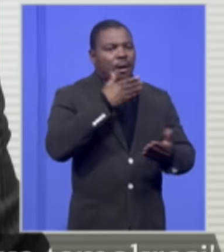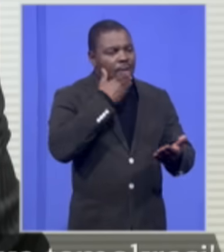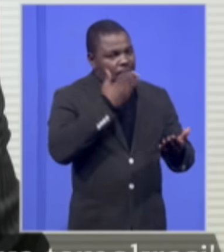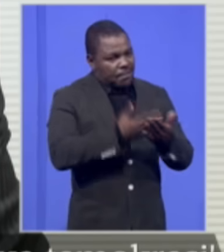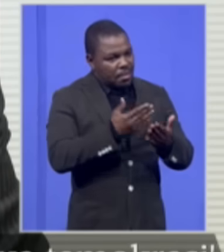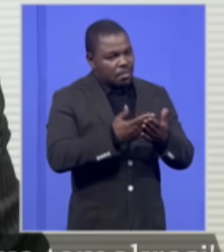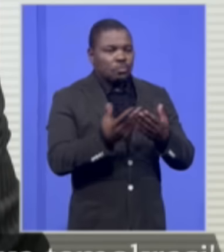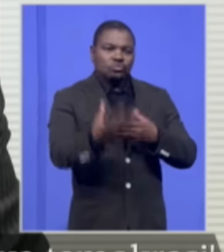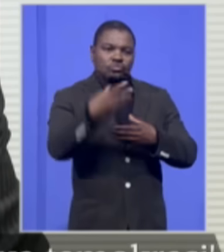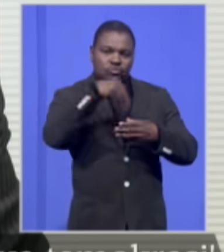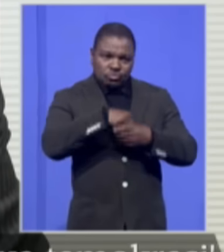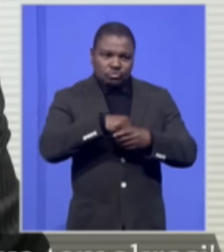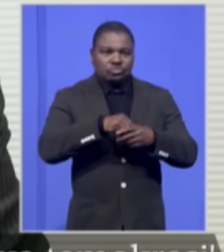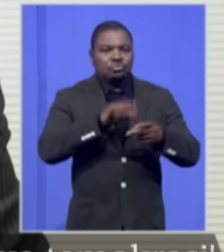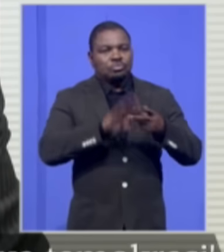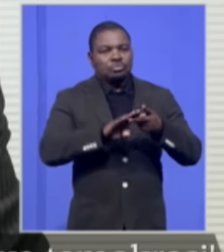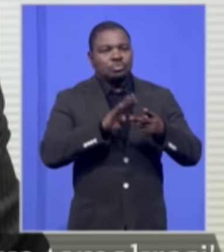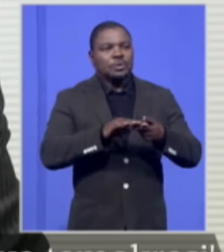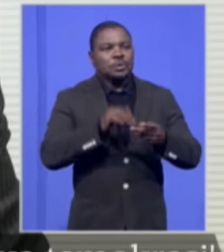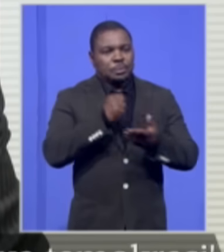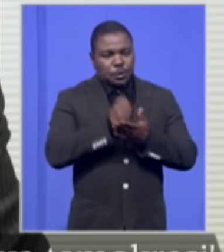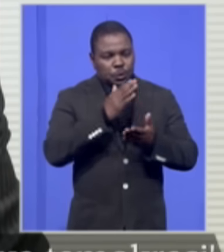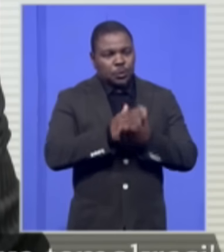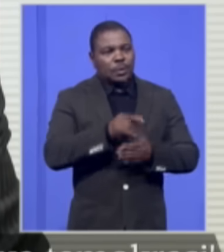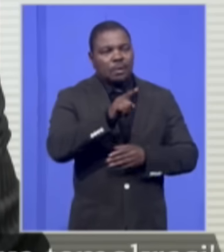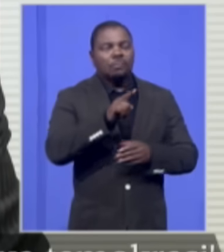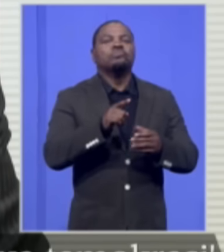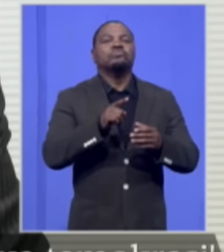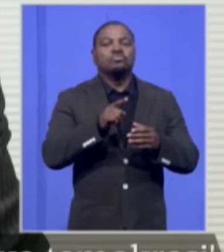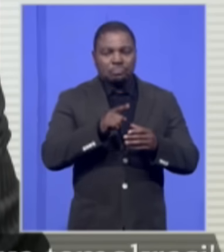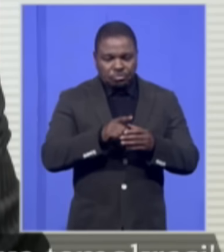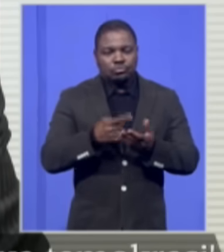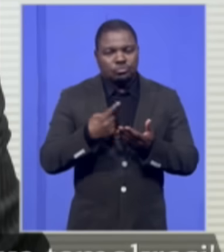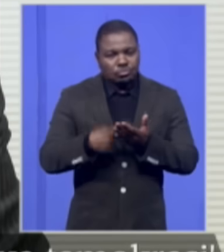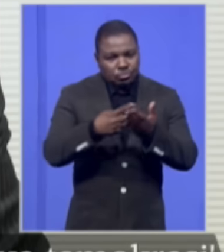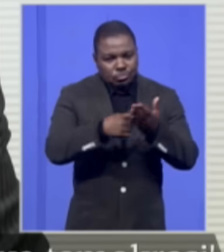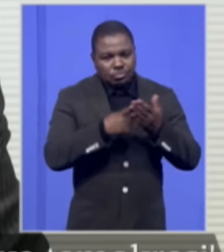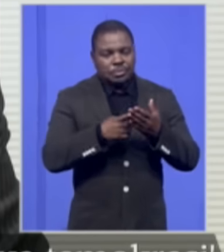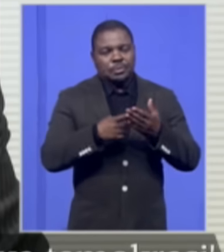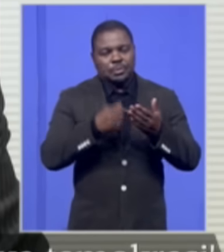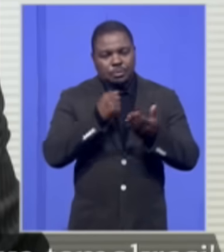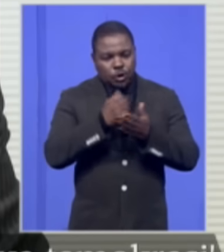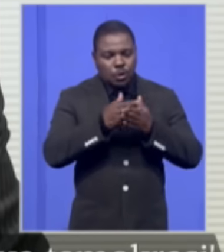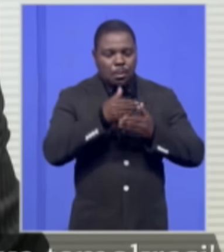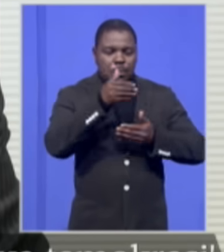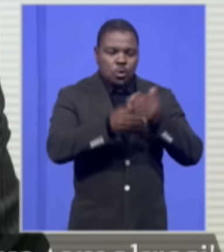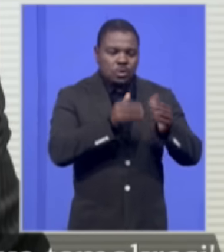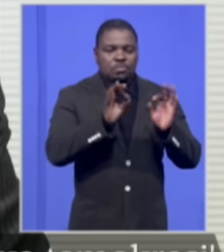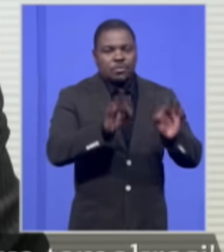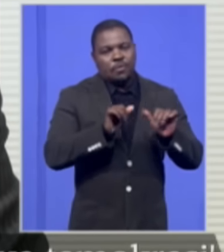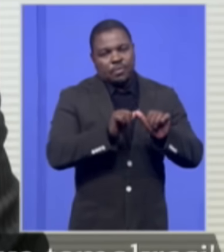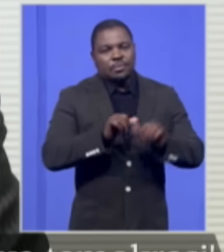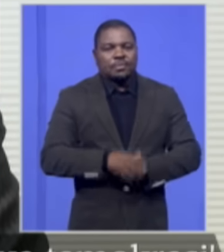available to act as the guarantors of an inclusive, constructive, and credible process. An